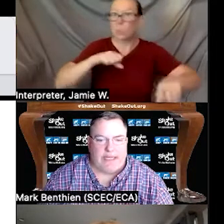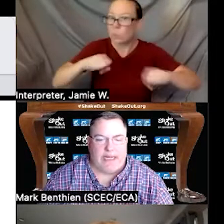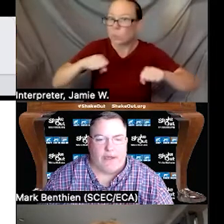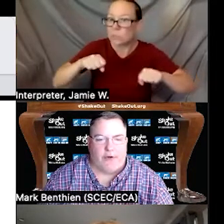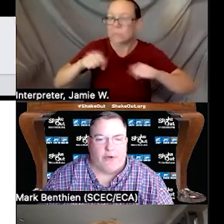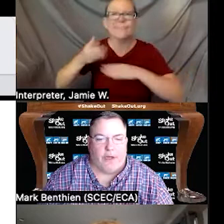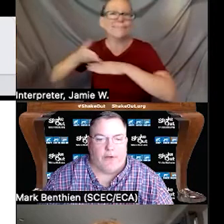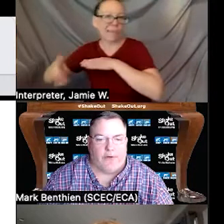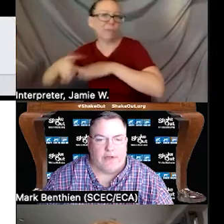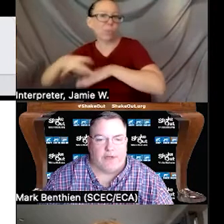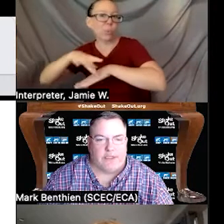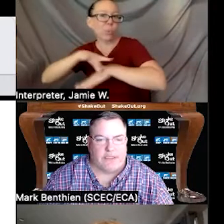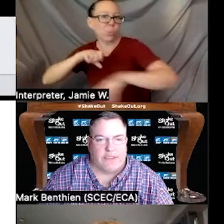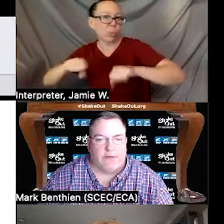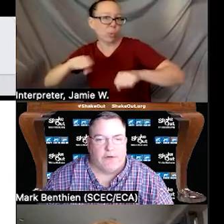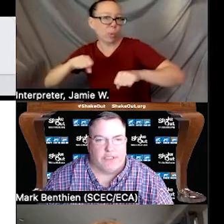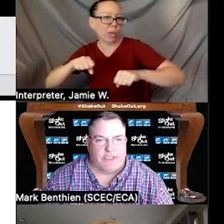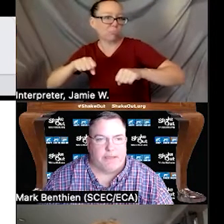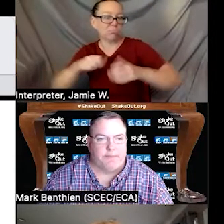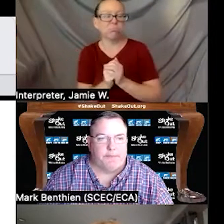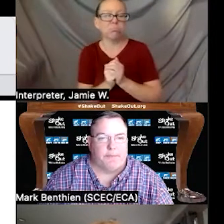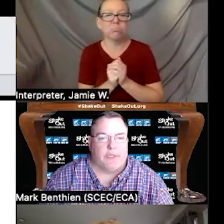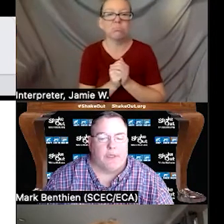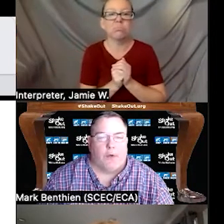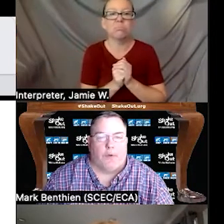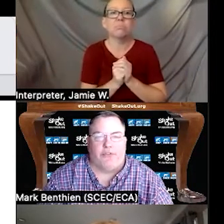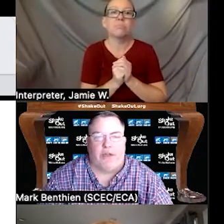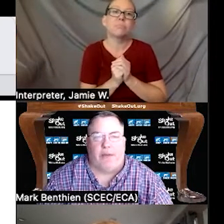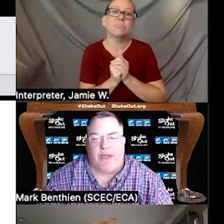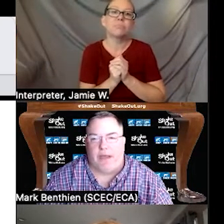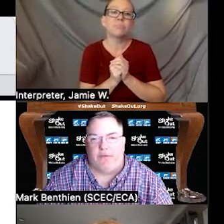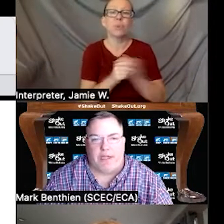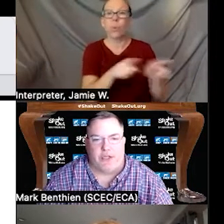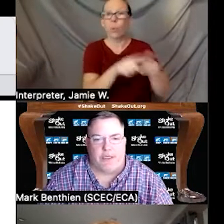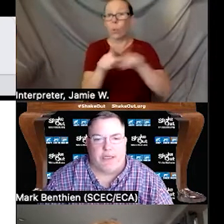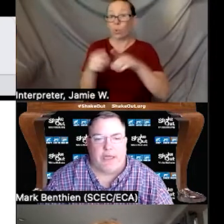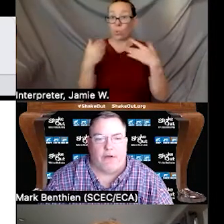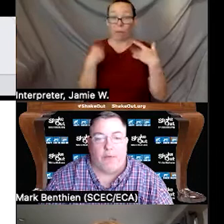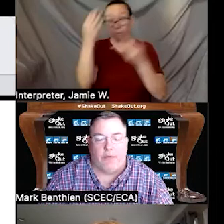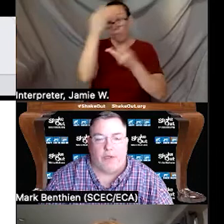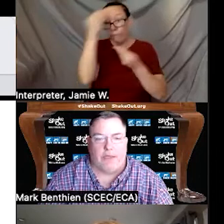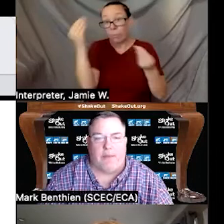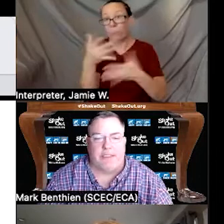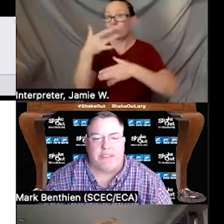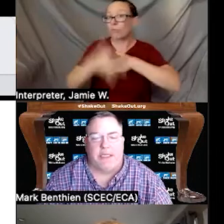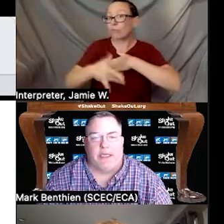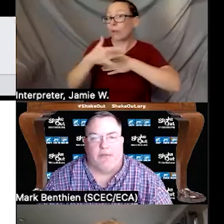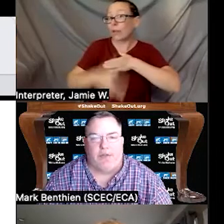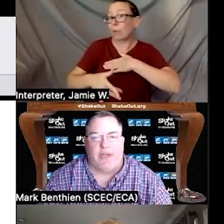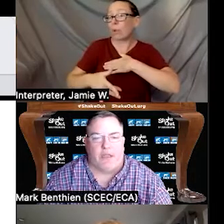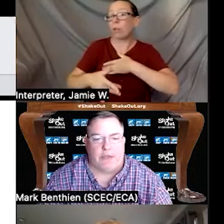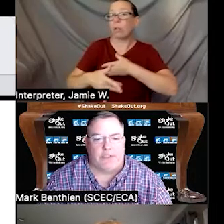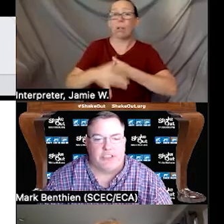about today and other details for each step. We also have updated information and new documents